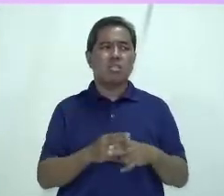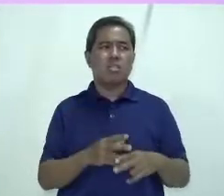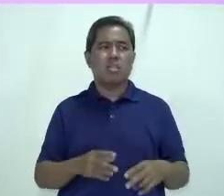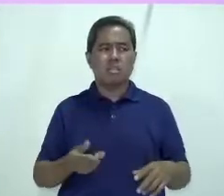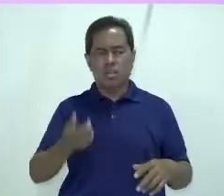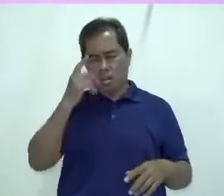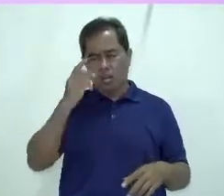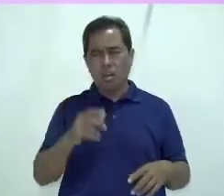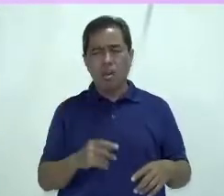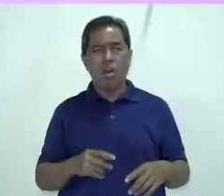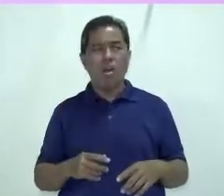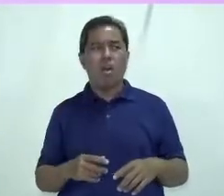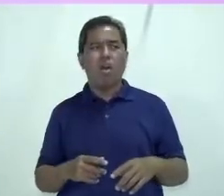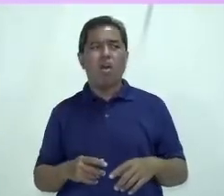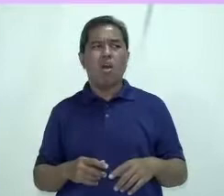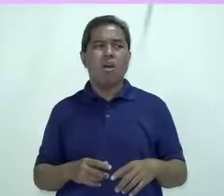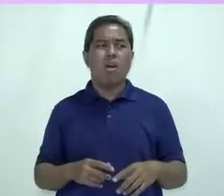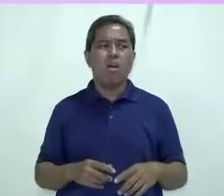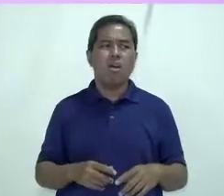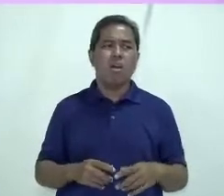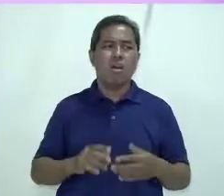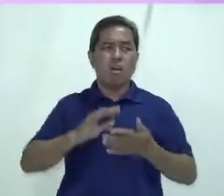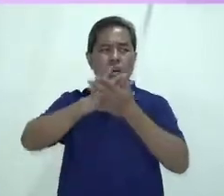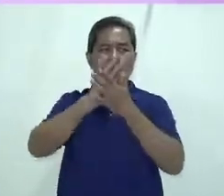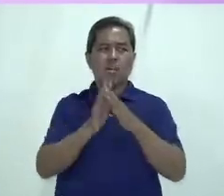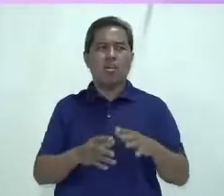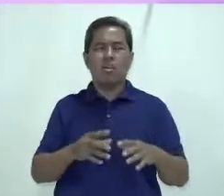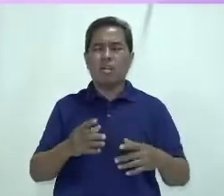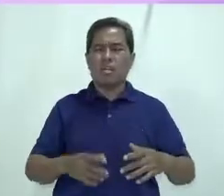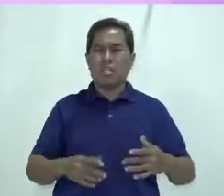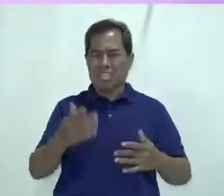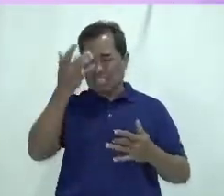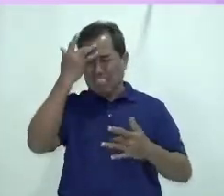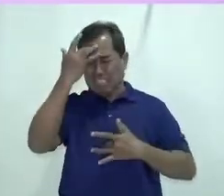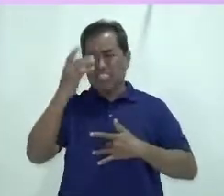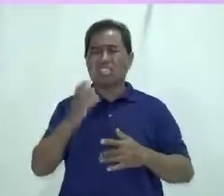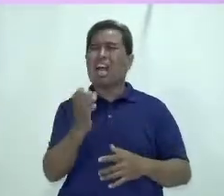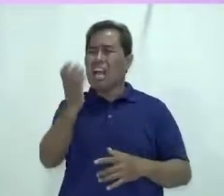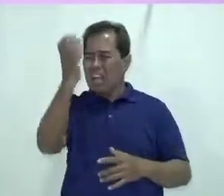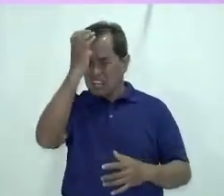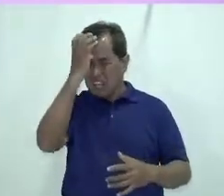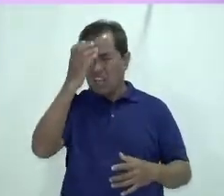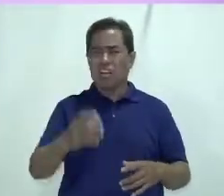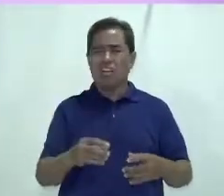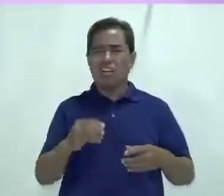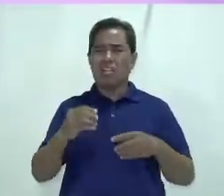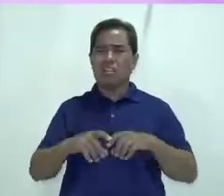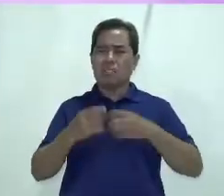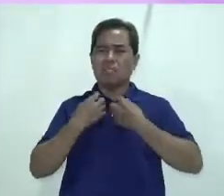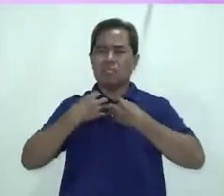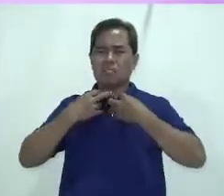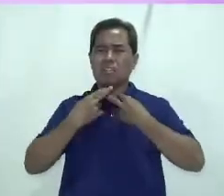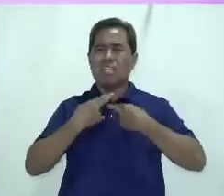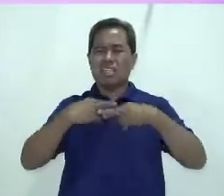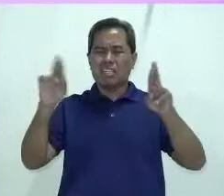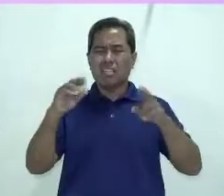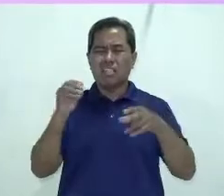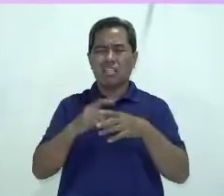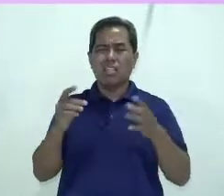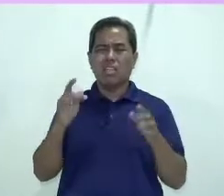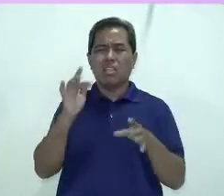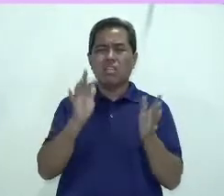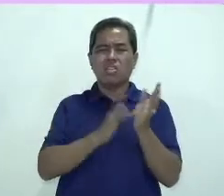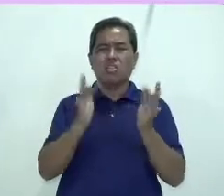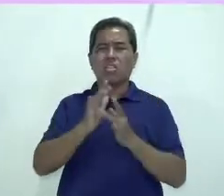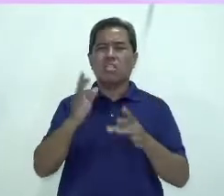for businesses, Lord God, to be blessed. Father, we command cancer to be released in Jesus' name. We command every